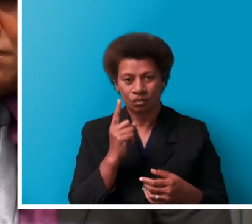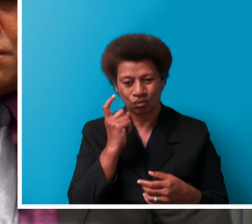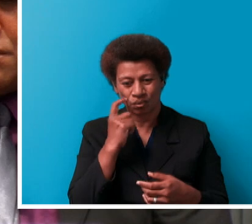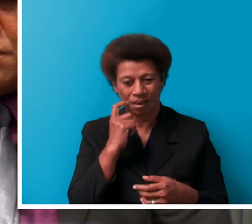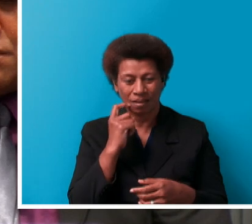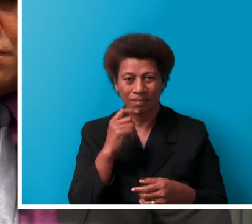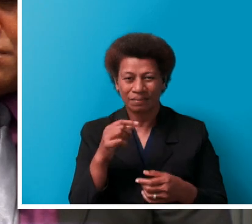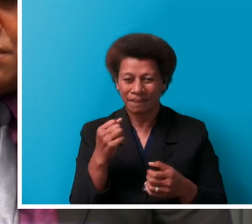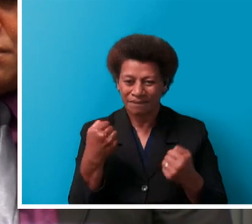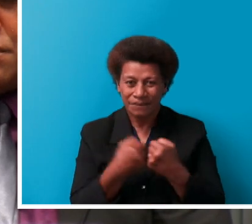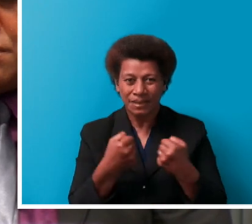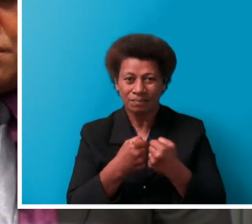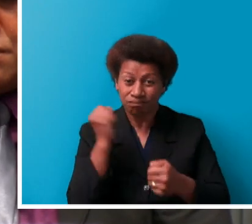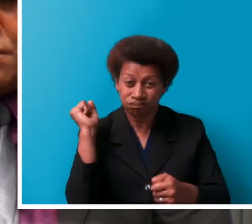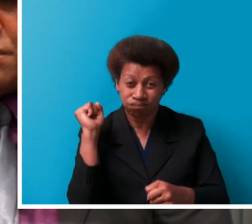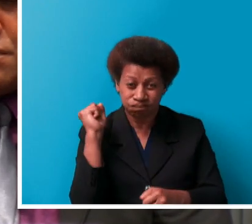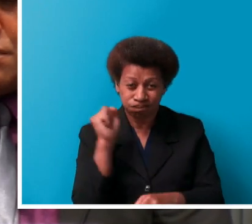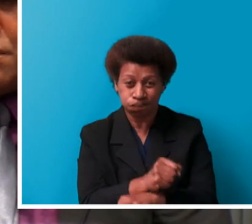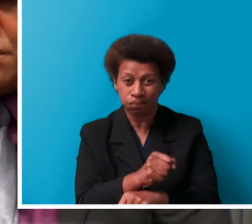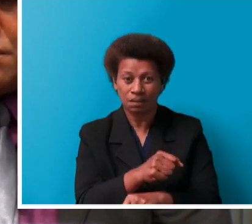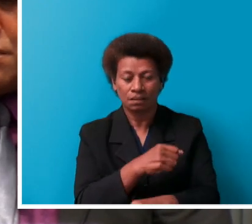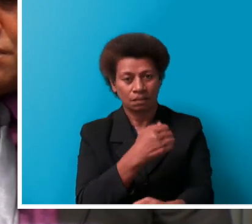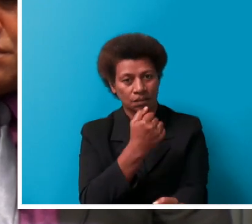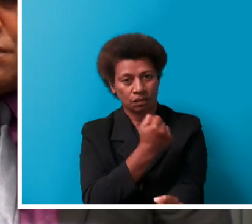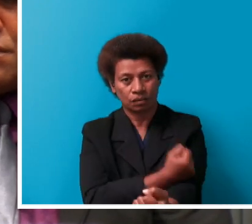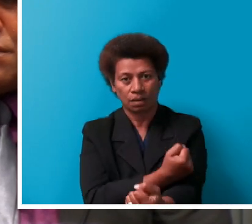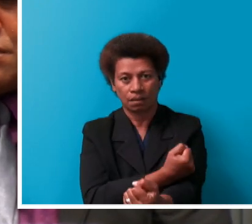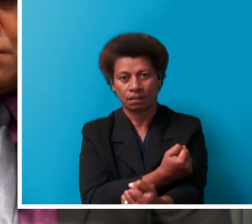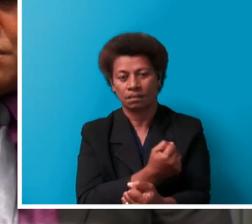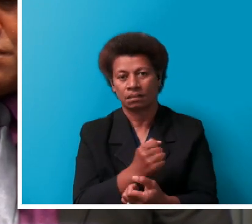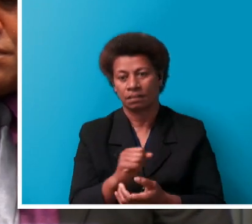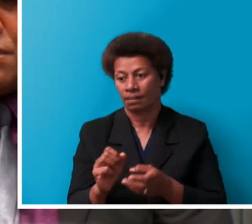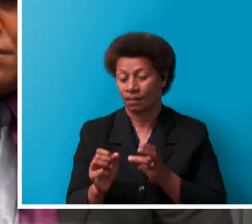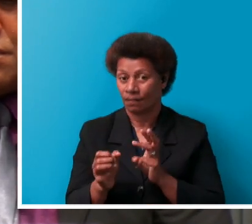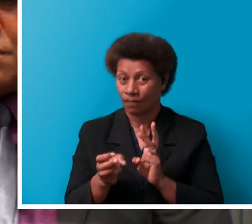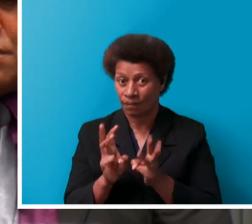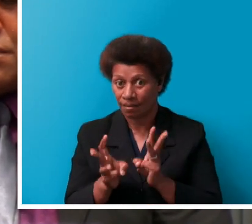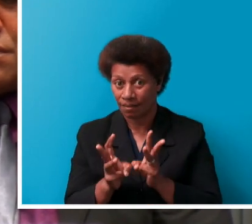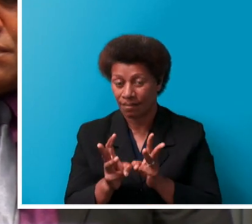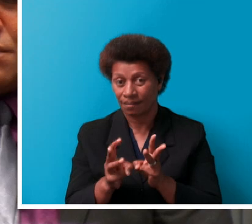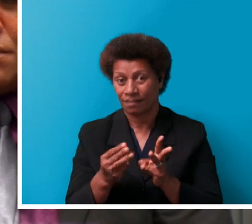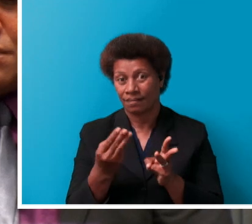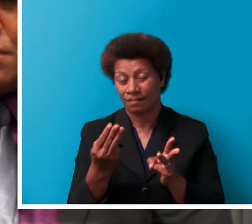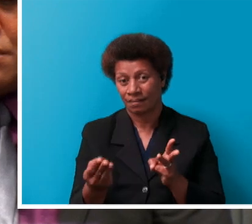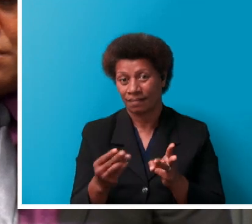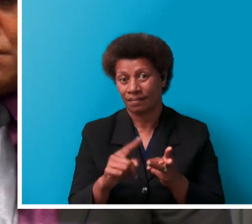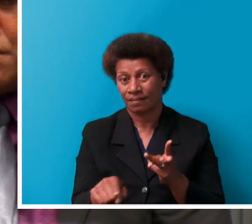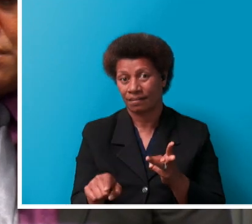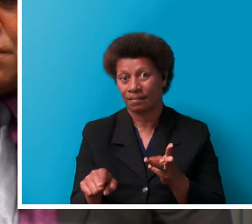Fiji. As announced by the Minister of Works, Meteorological Services and Transport, the Honorable Filipe Tuinaceva,